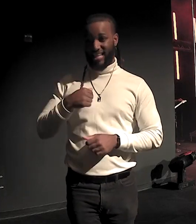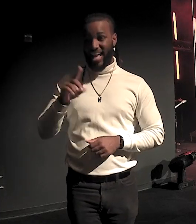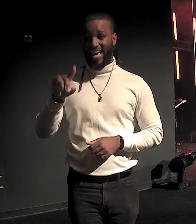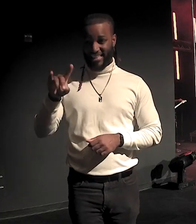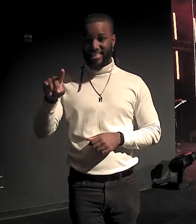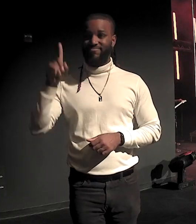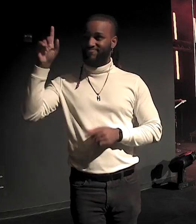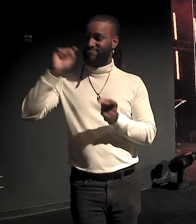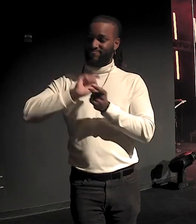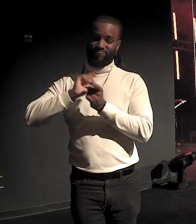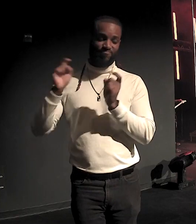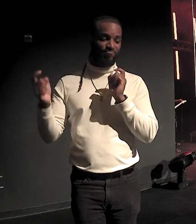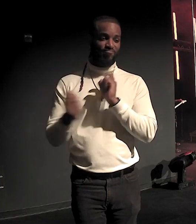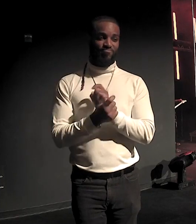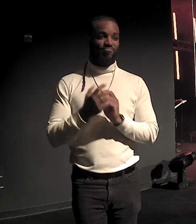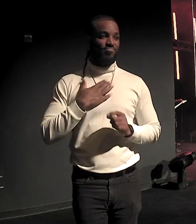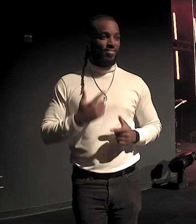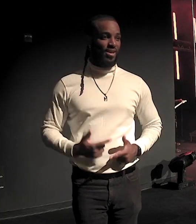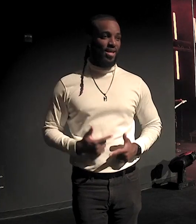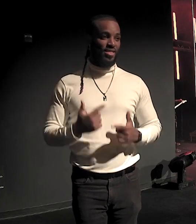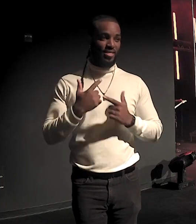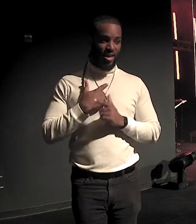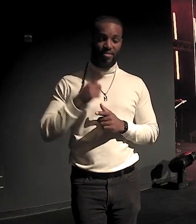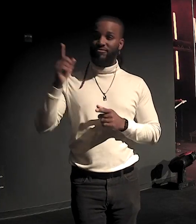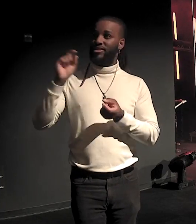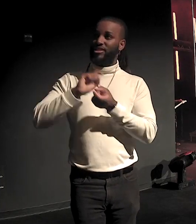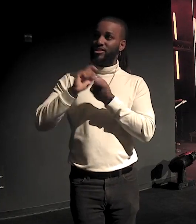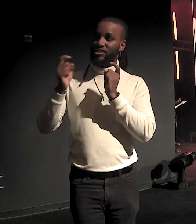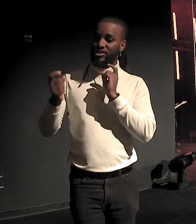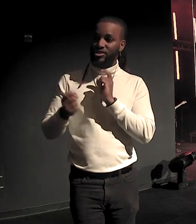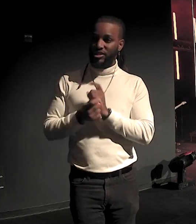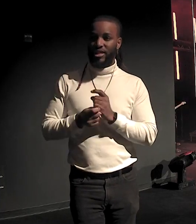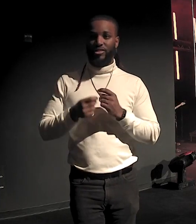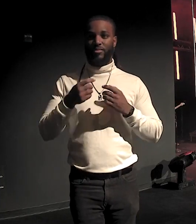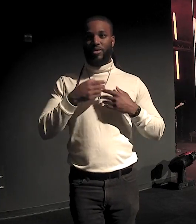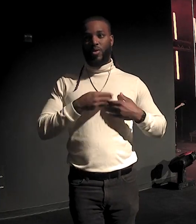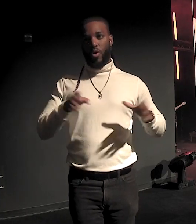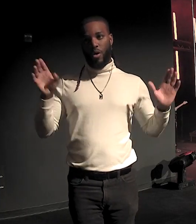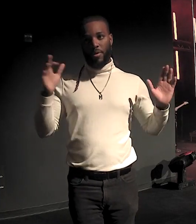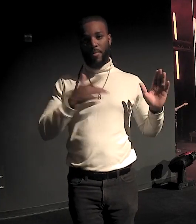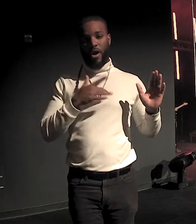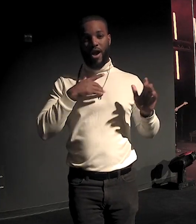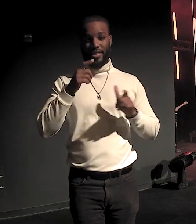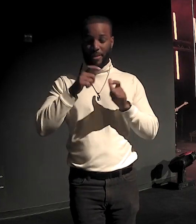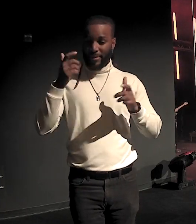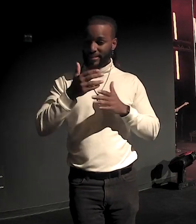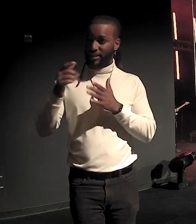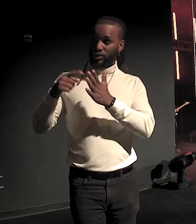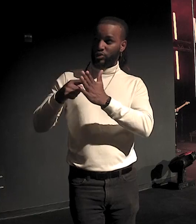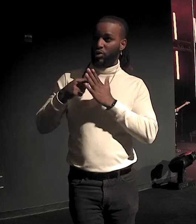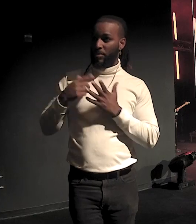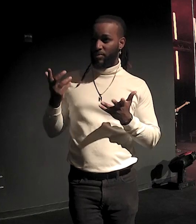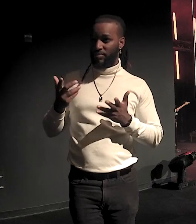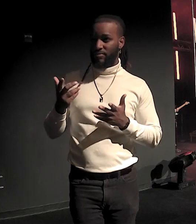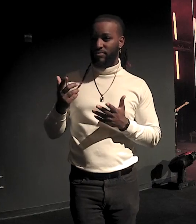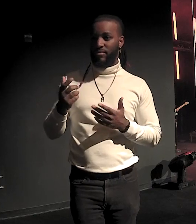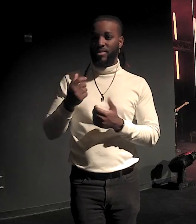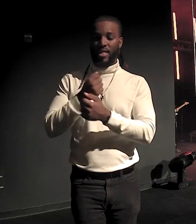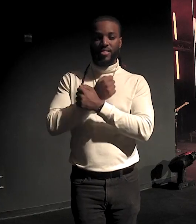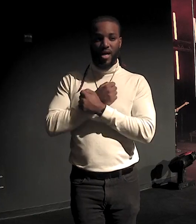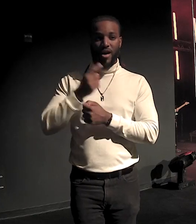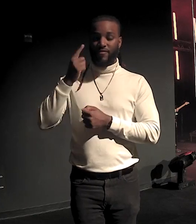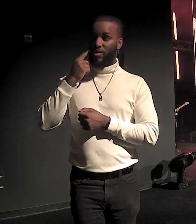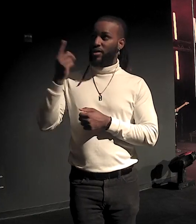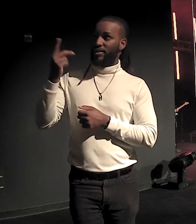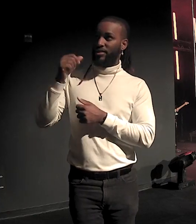has changed my entire life. He's changed the course. He opened my heart. And the biggest thing he showed me was the love that we have for each